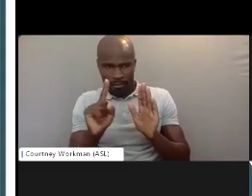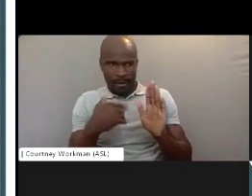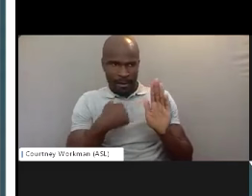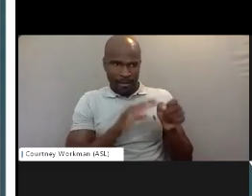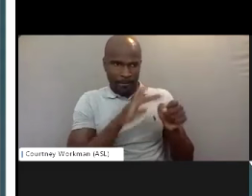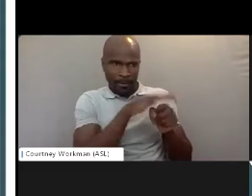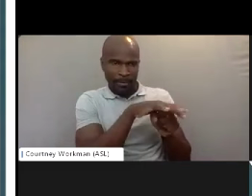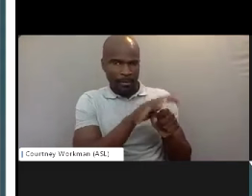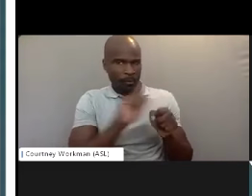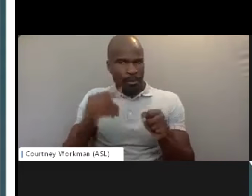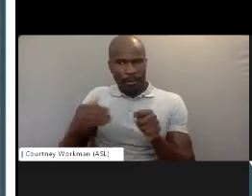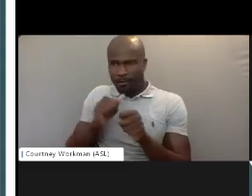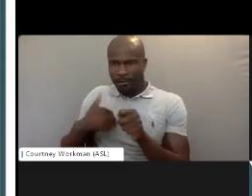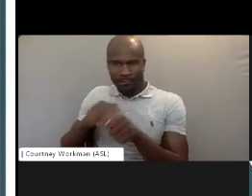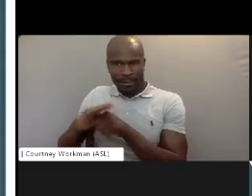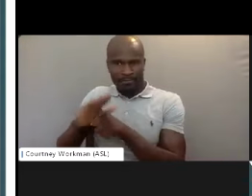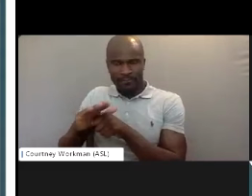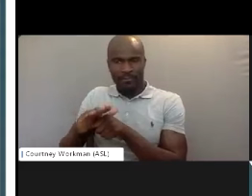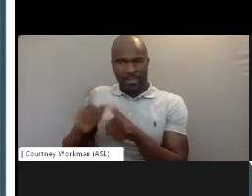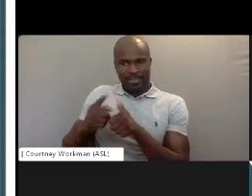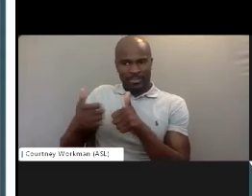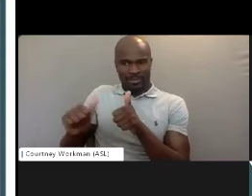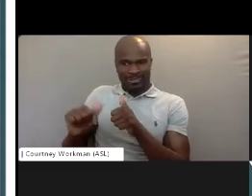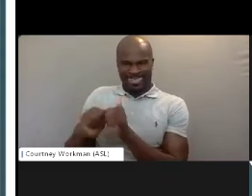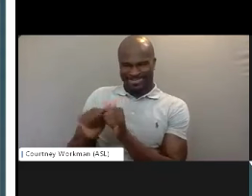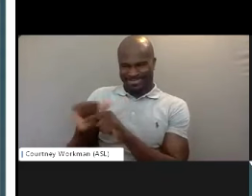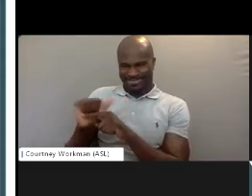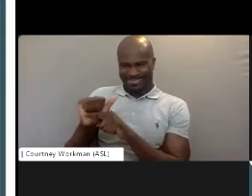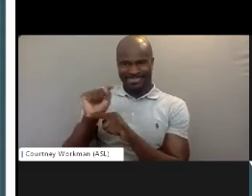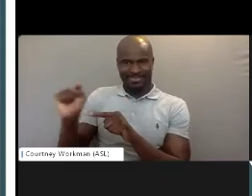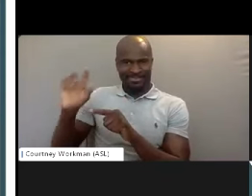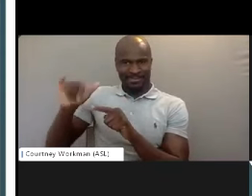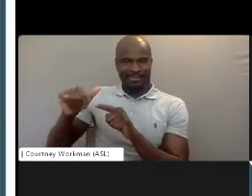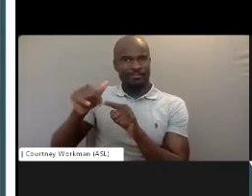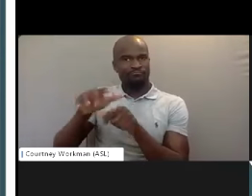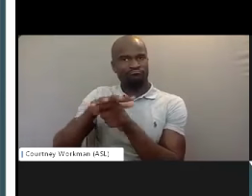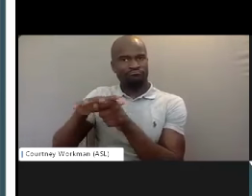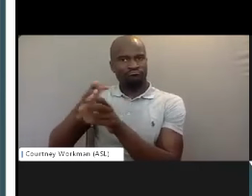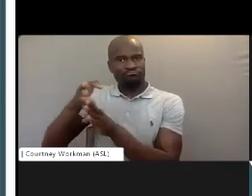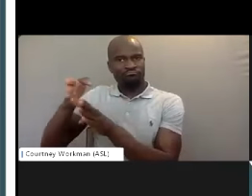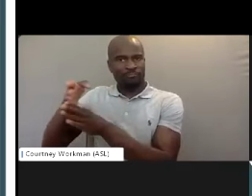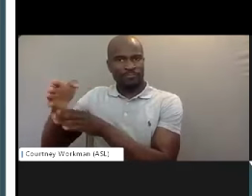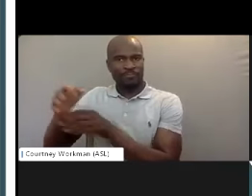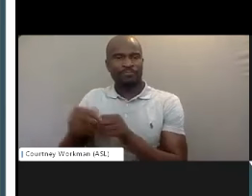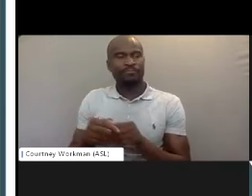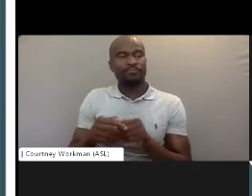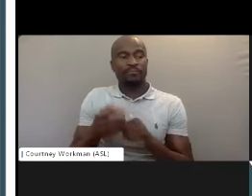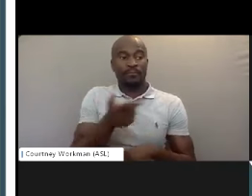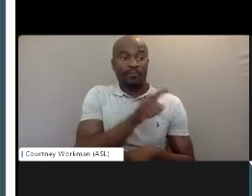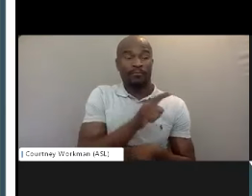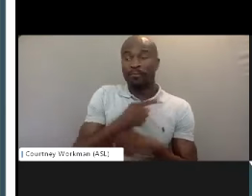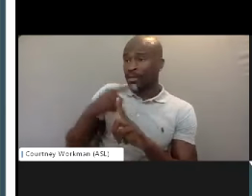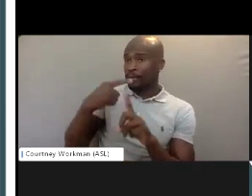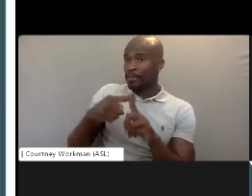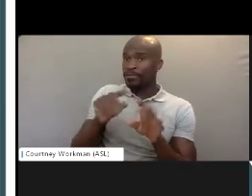also add a little bit in when you're kind of looking at your gaps of services, looking at kind of what your community needs are, because each community is different, right? So the folks